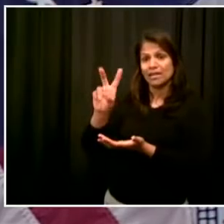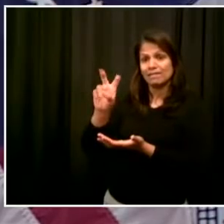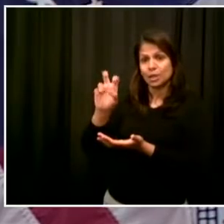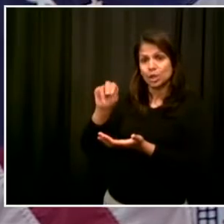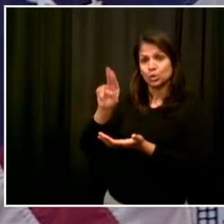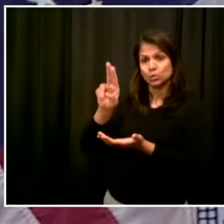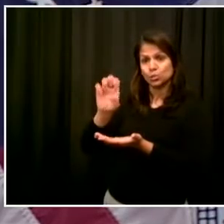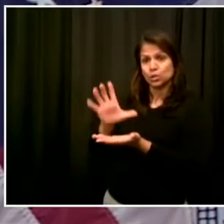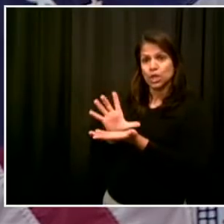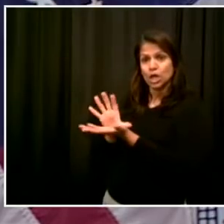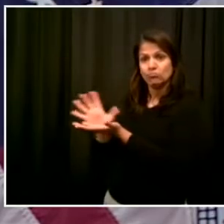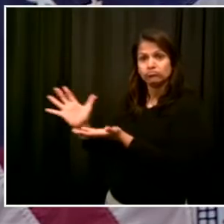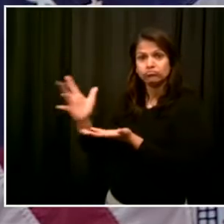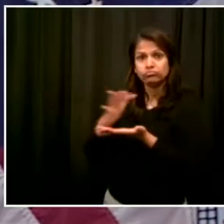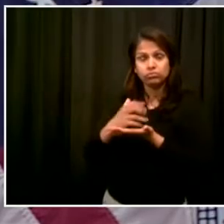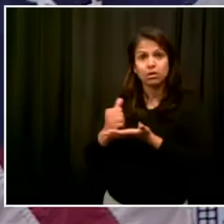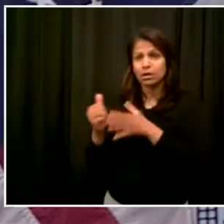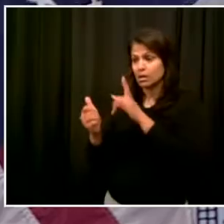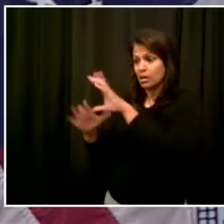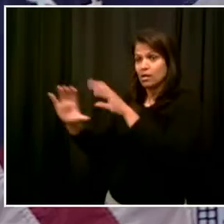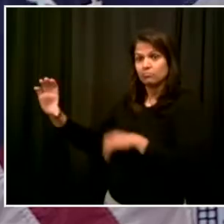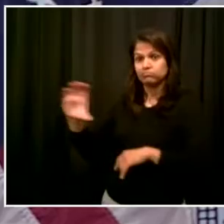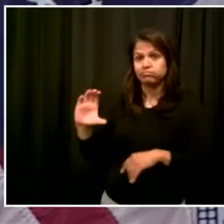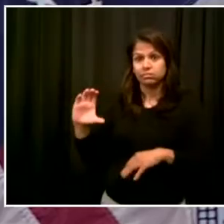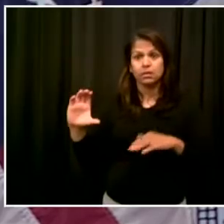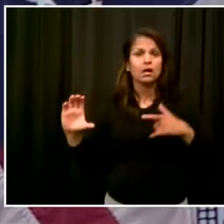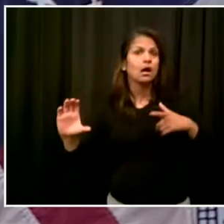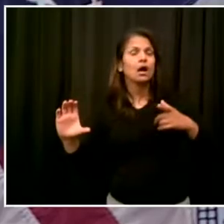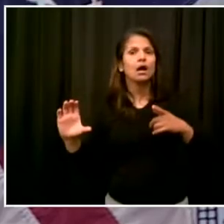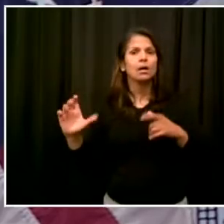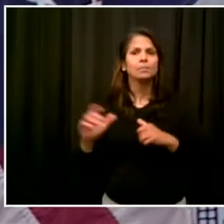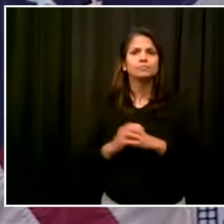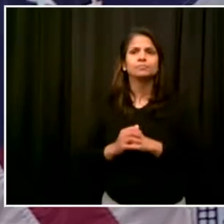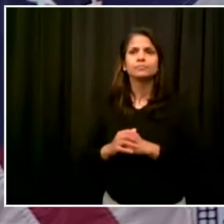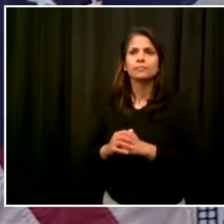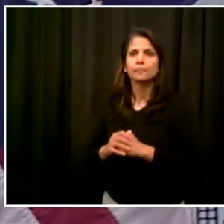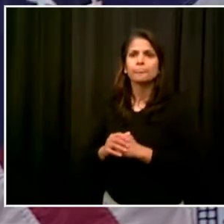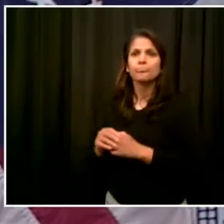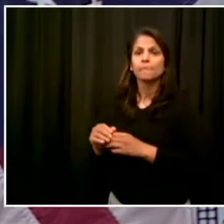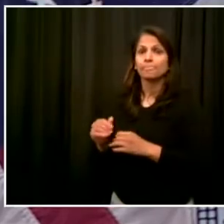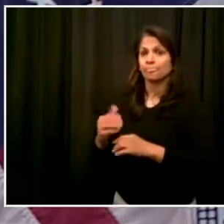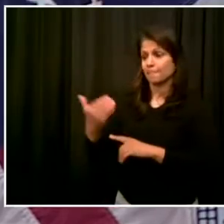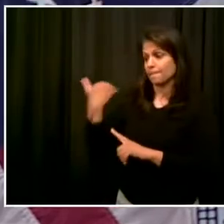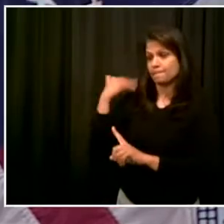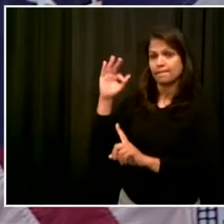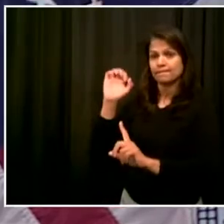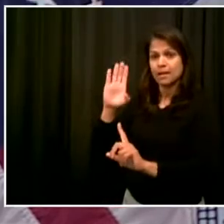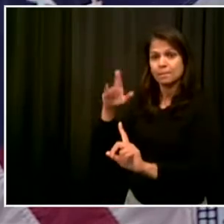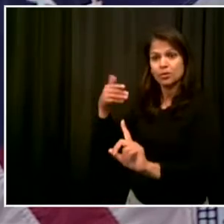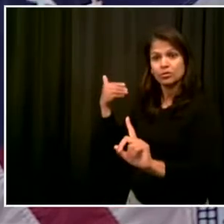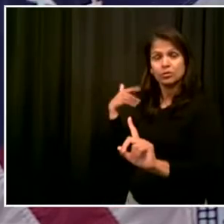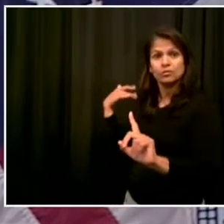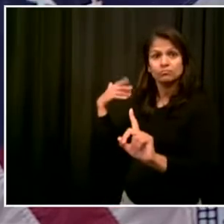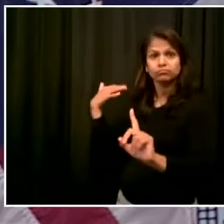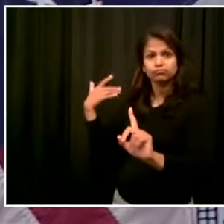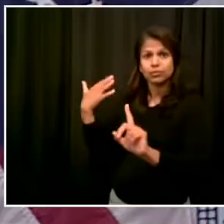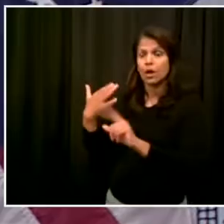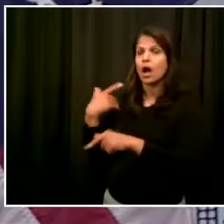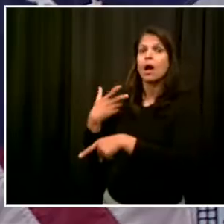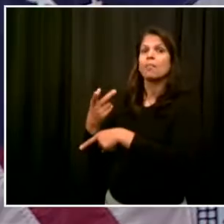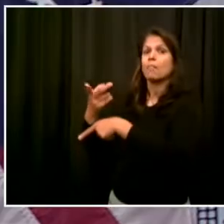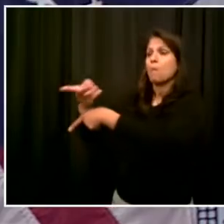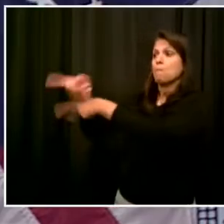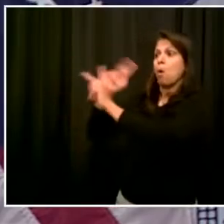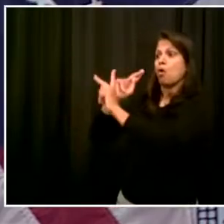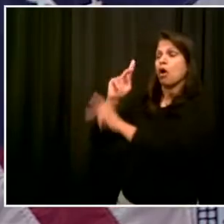have to find. And the only way we can find that kind of money is by working with the labor movement, those who represent